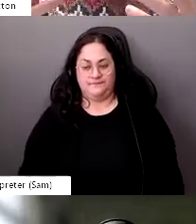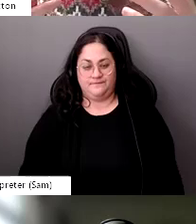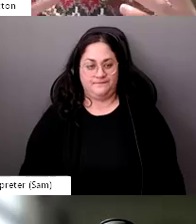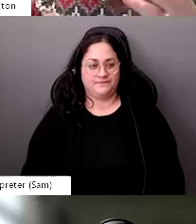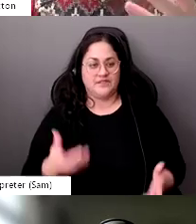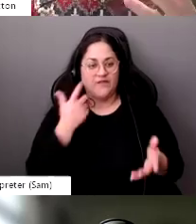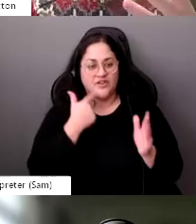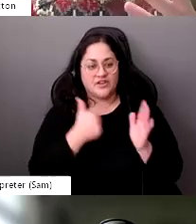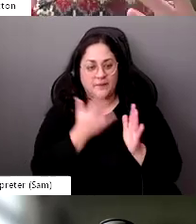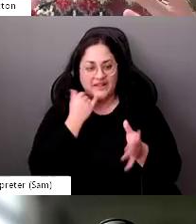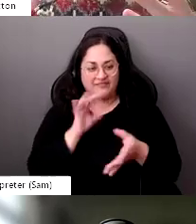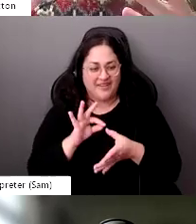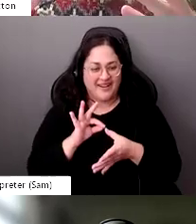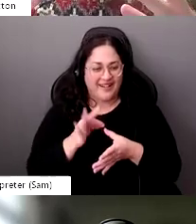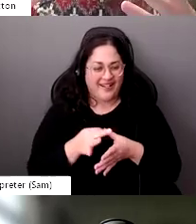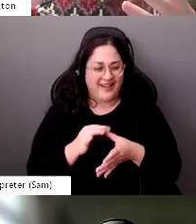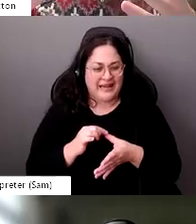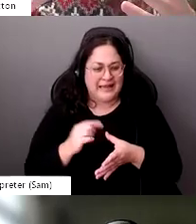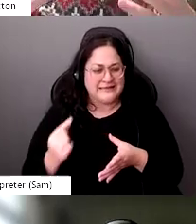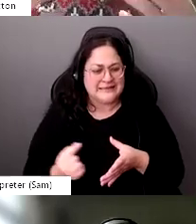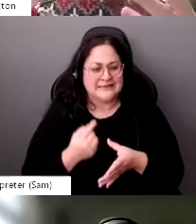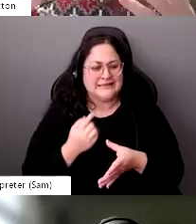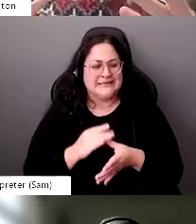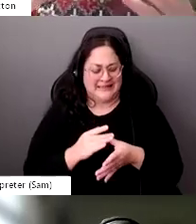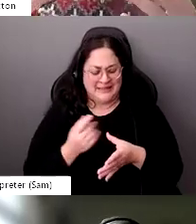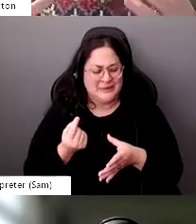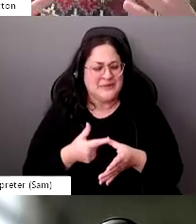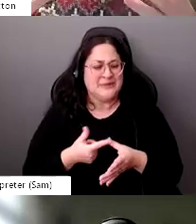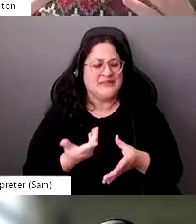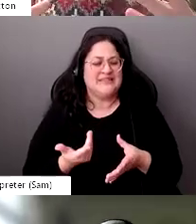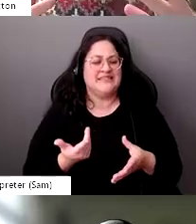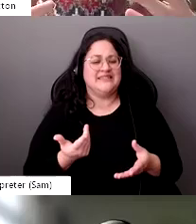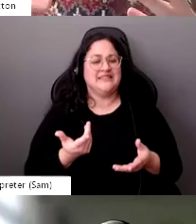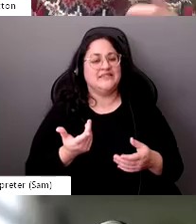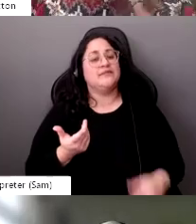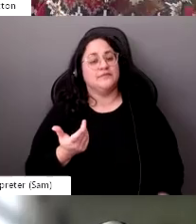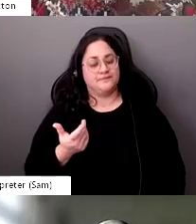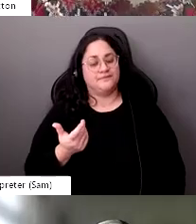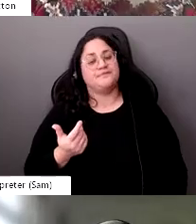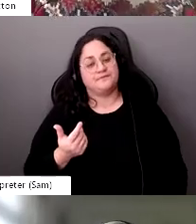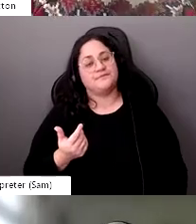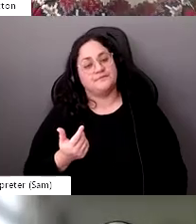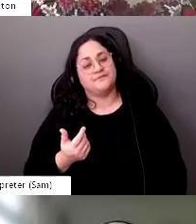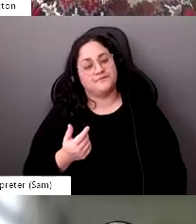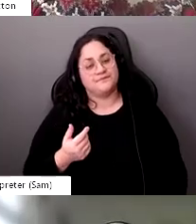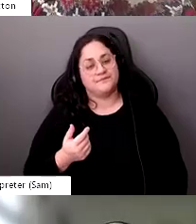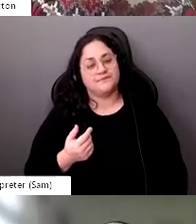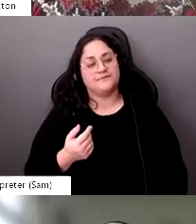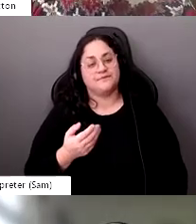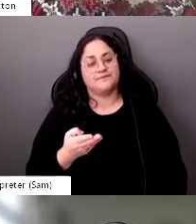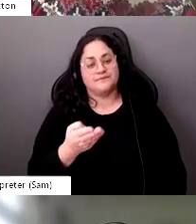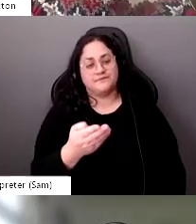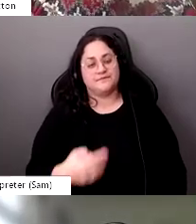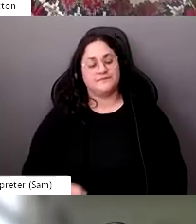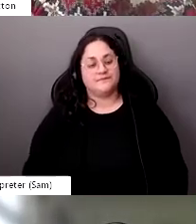So pretty basic thing. But I'm going to ask ChatGPT for medical advice here.